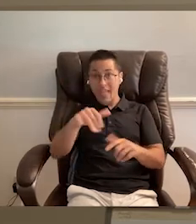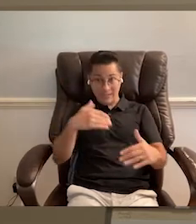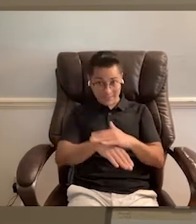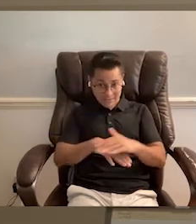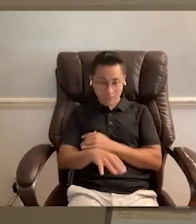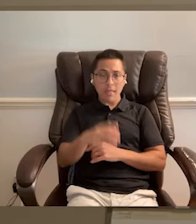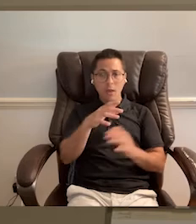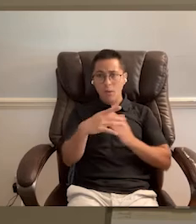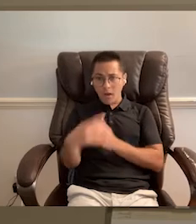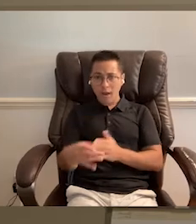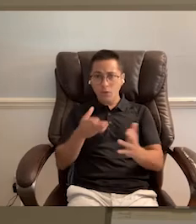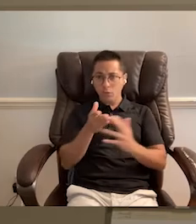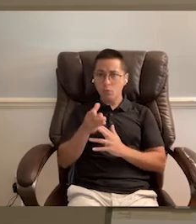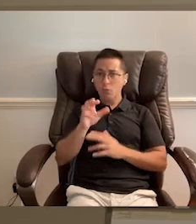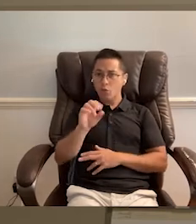Smart glasses. So